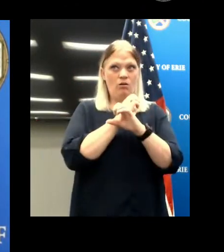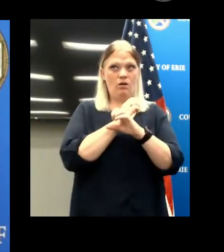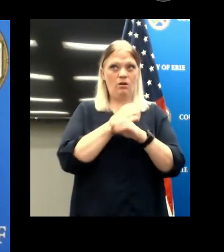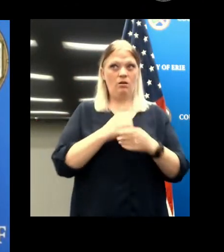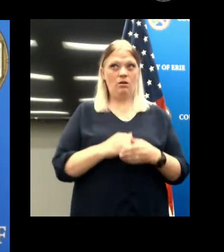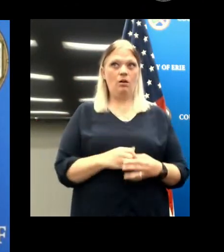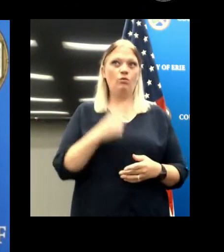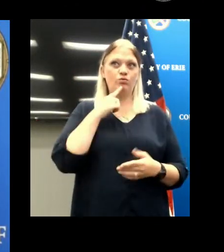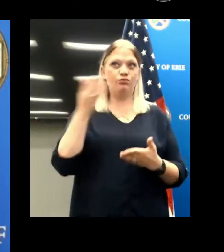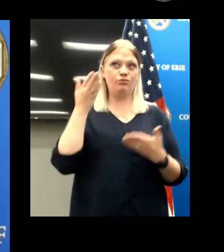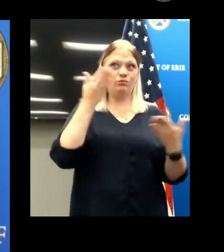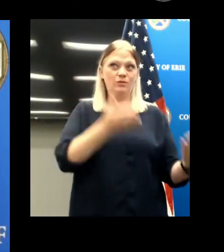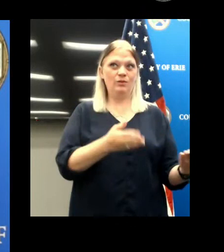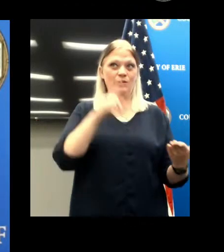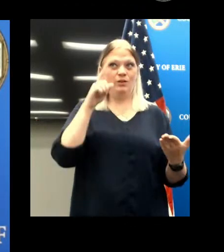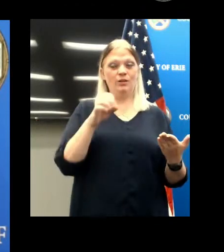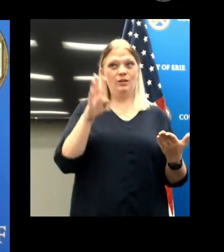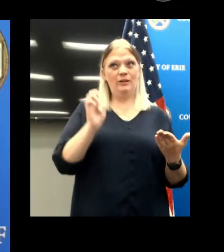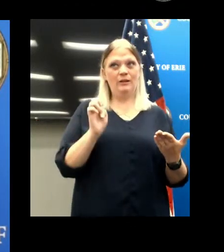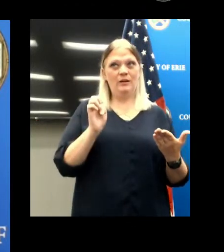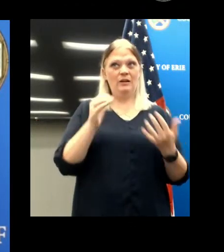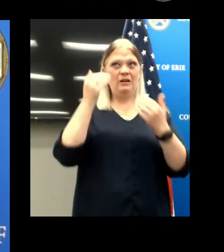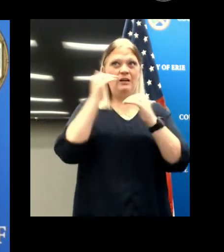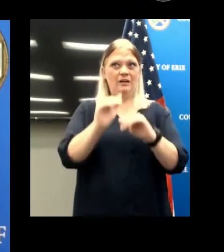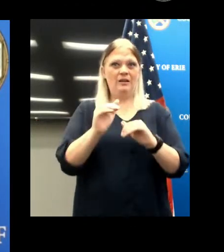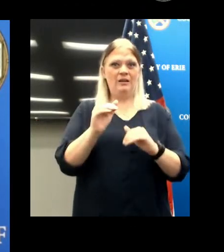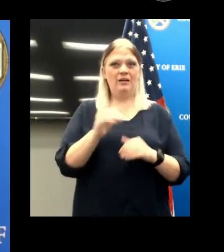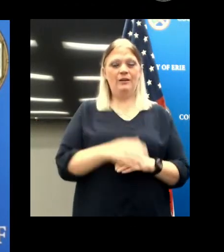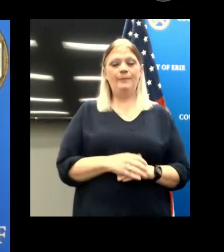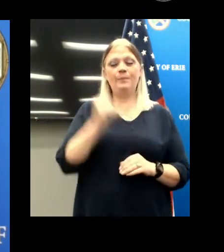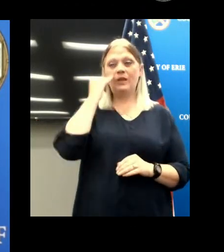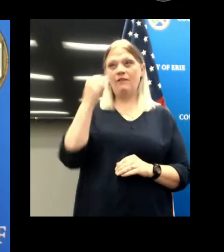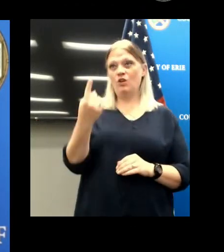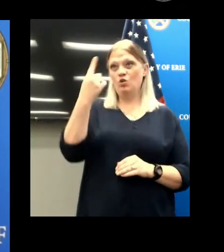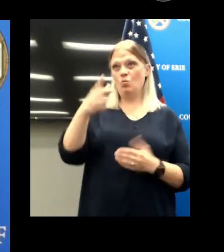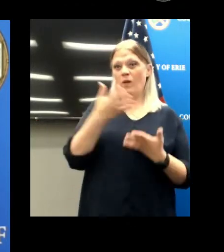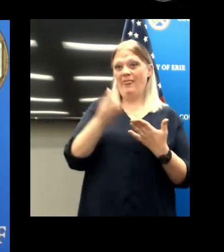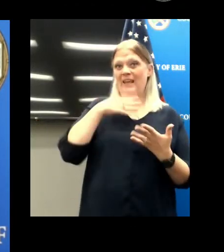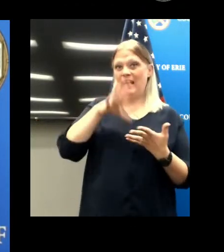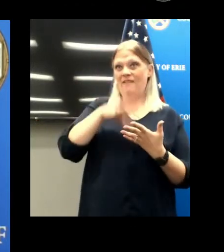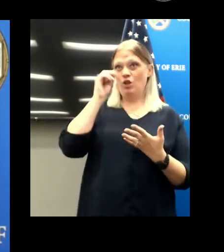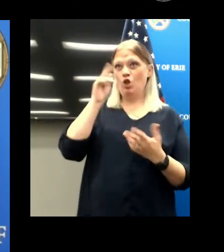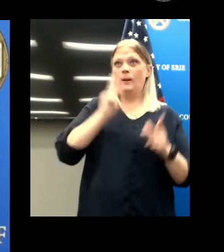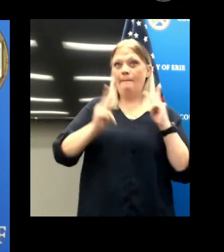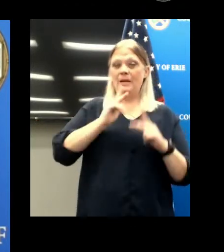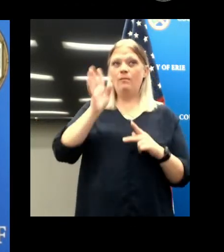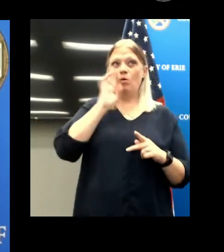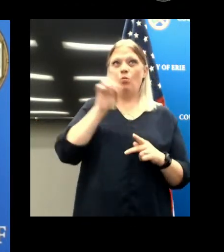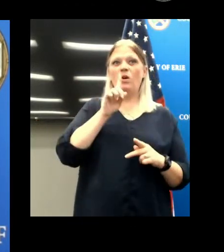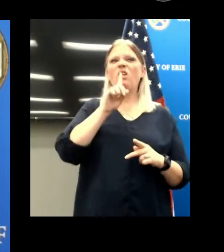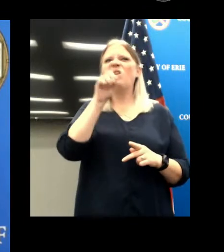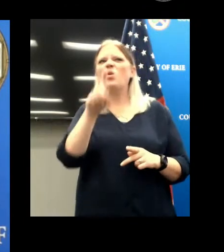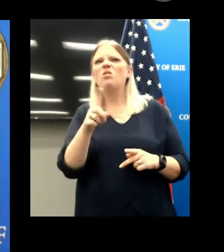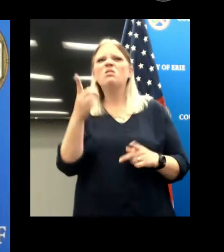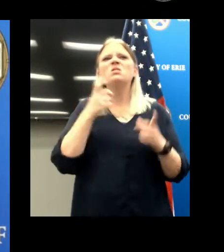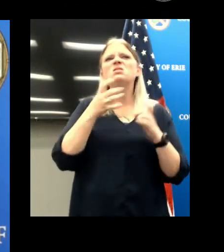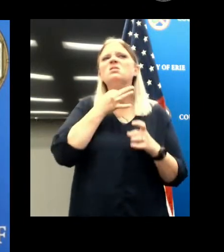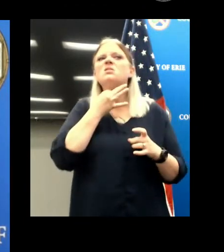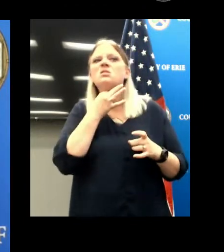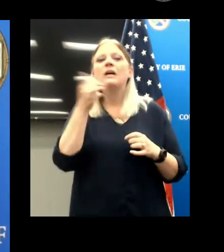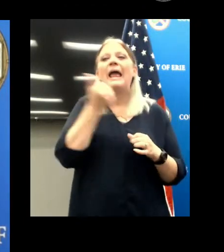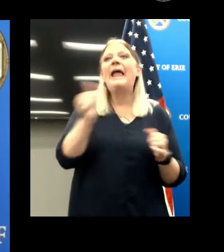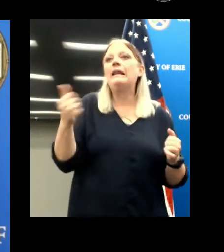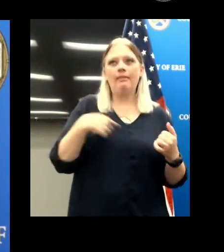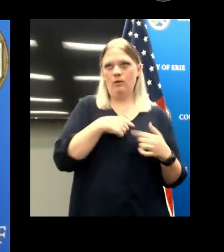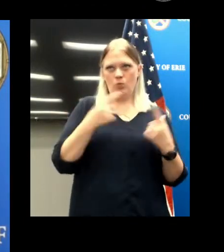is that, Maybe there should be, a limit. David, if there's one thing I've learned is that people will question anything that we do. It doesn't